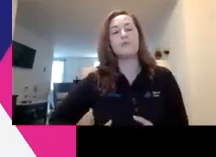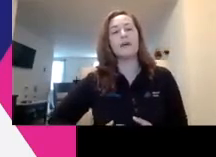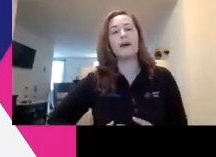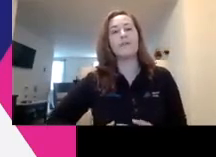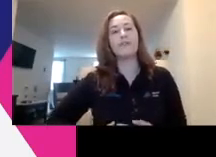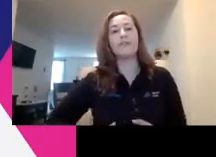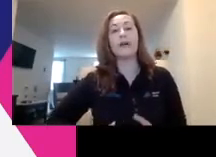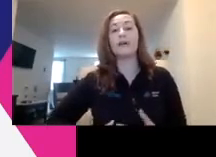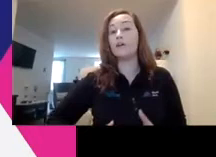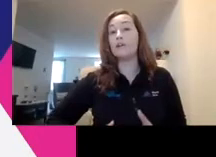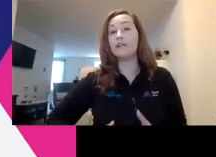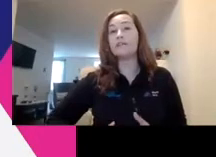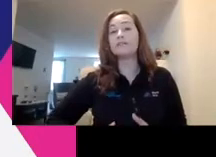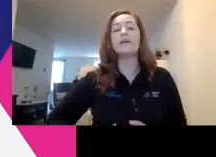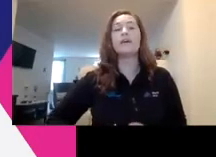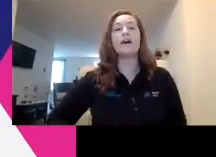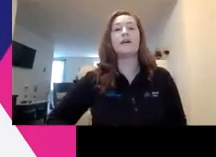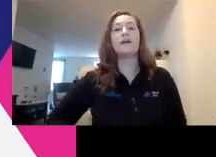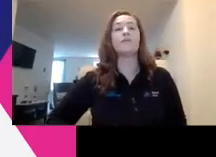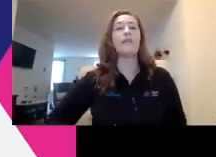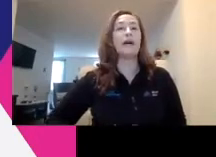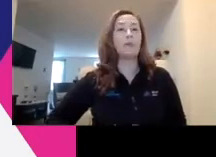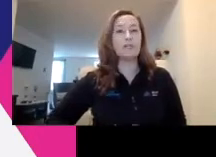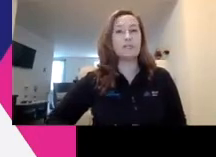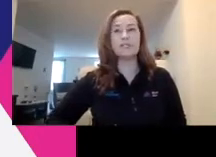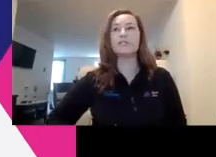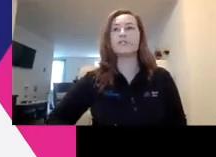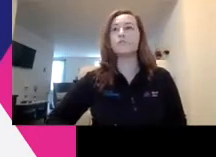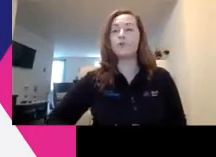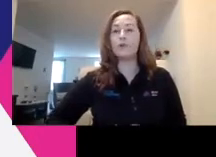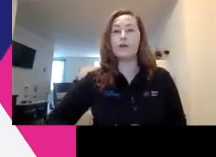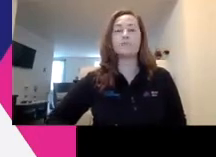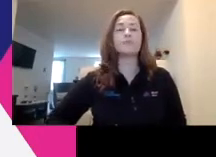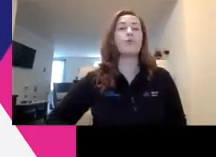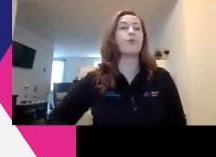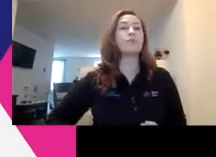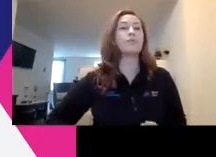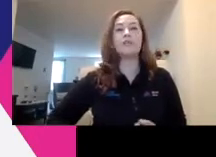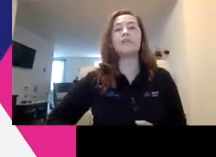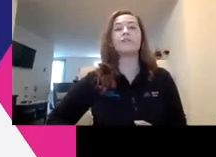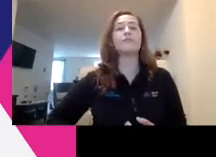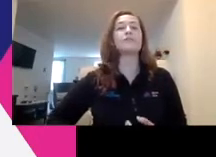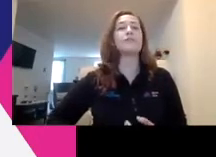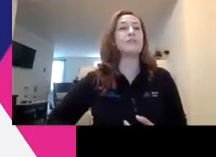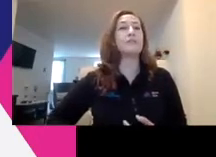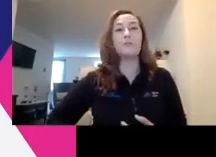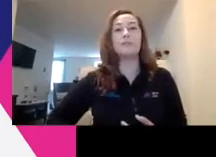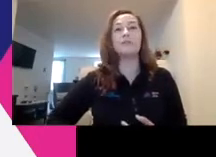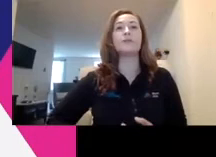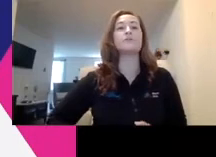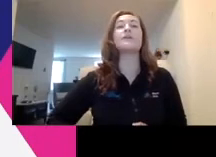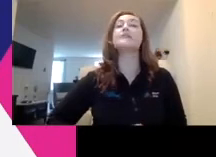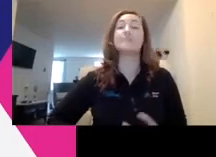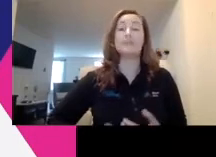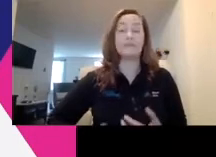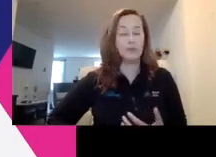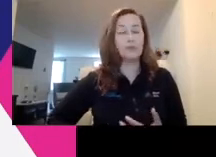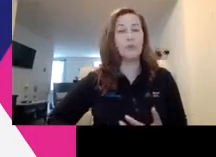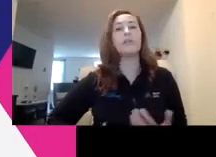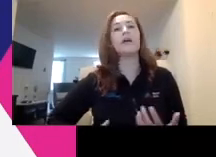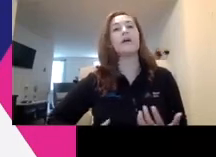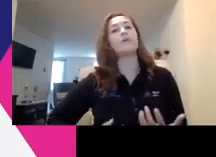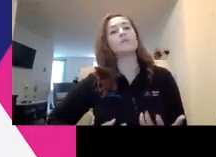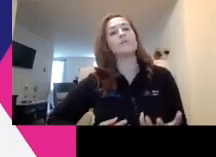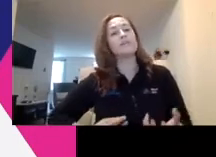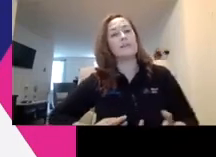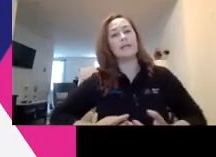today on behalf of my colleagues from the language assistance programs, coordinators, interpreters for